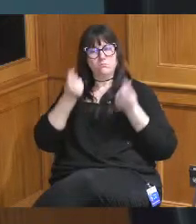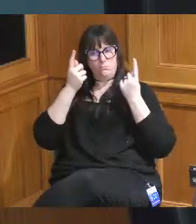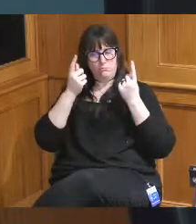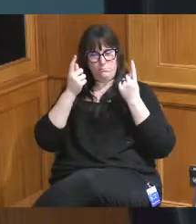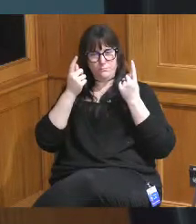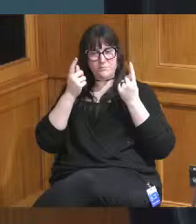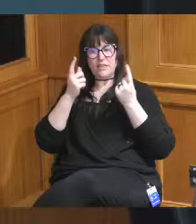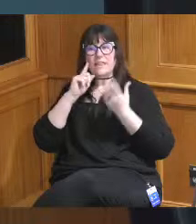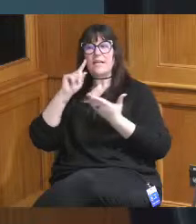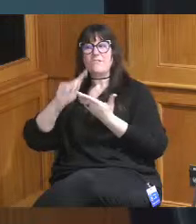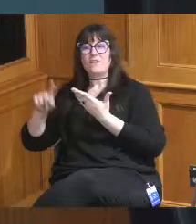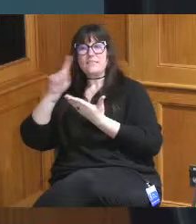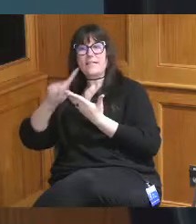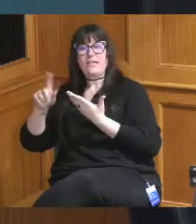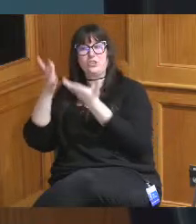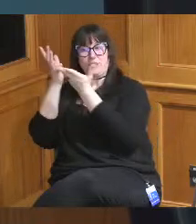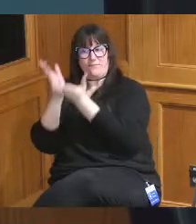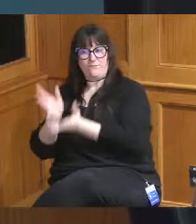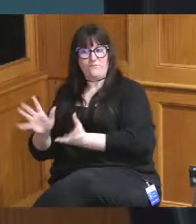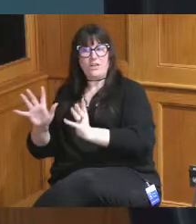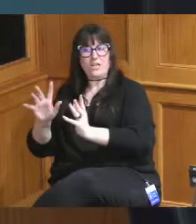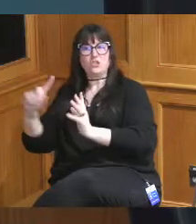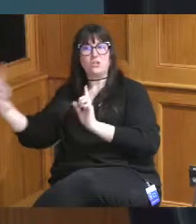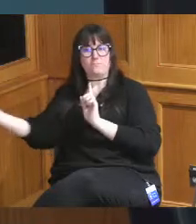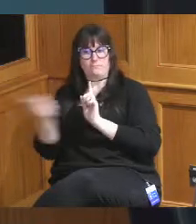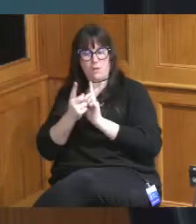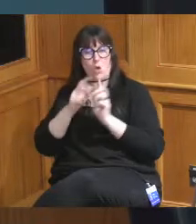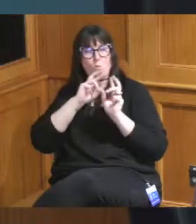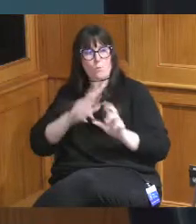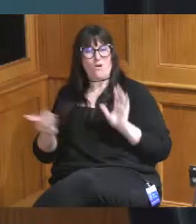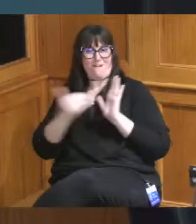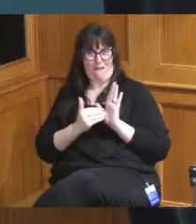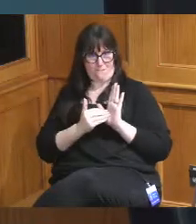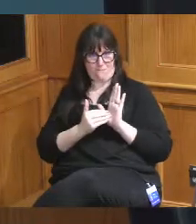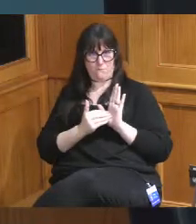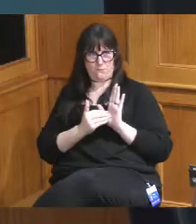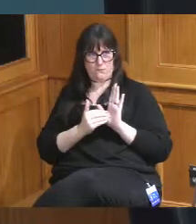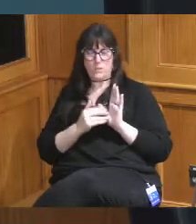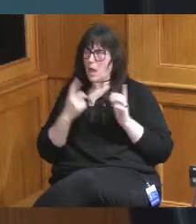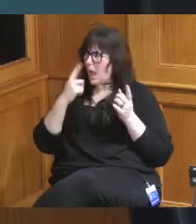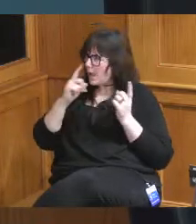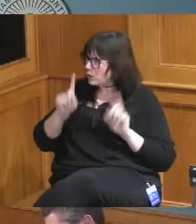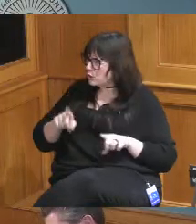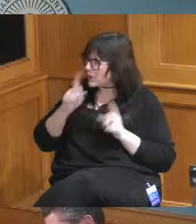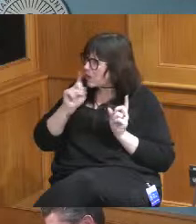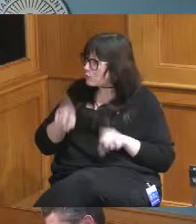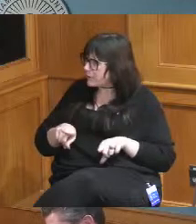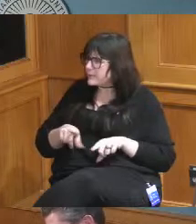wrap up, I would expect that they would come back and report back to us. I agree with that. Okay.